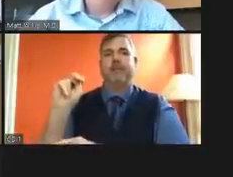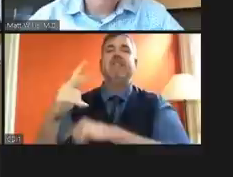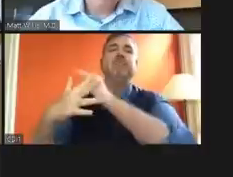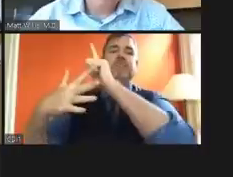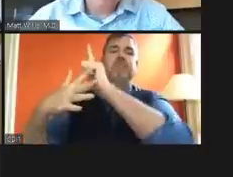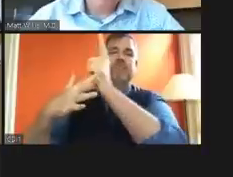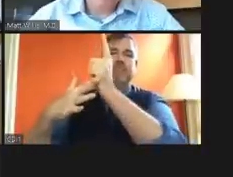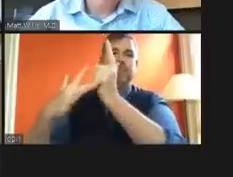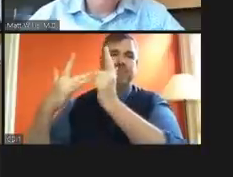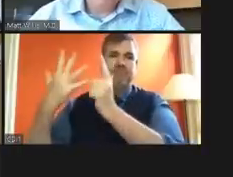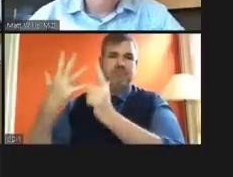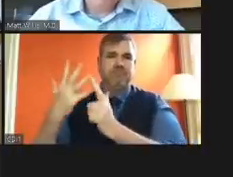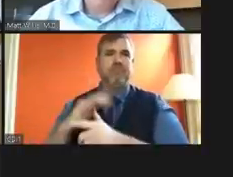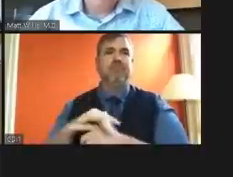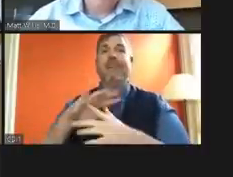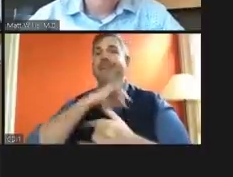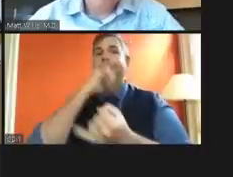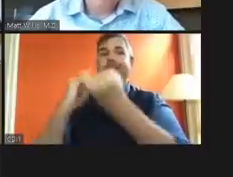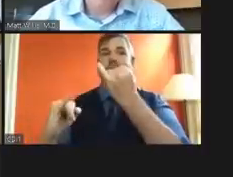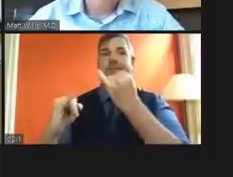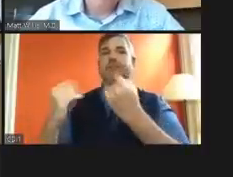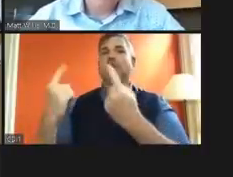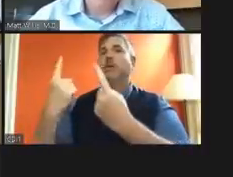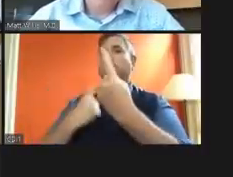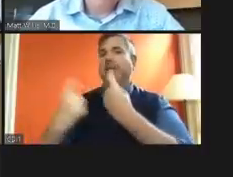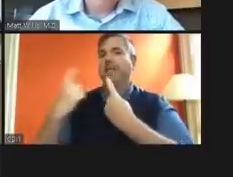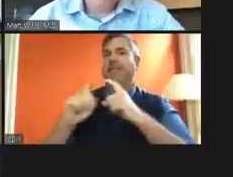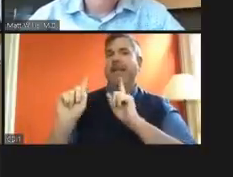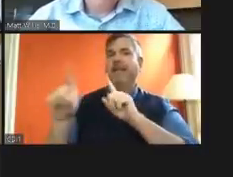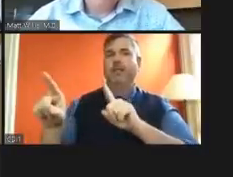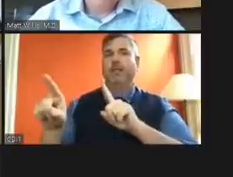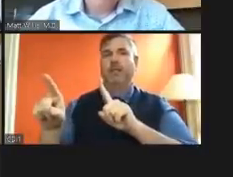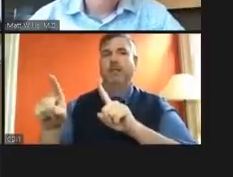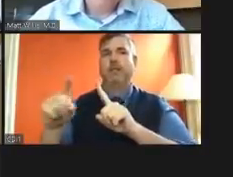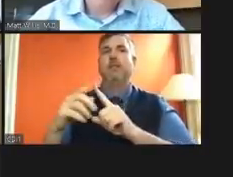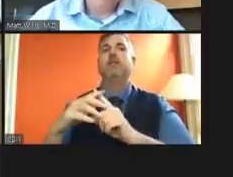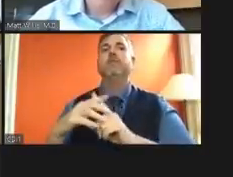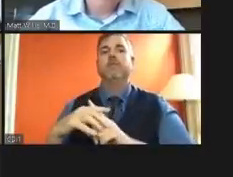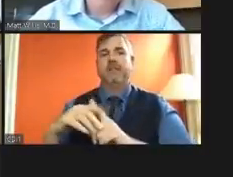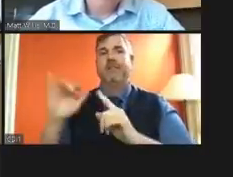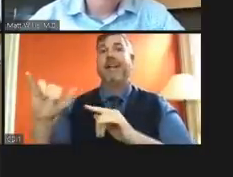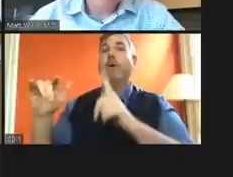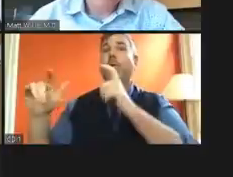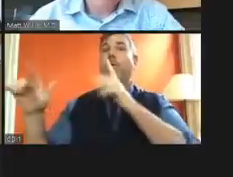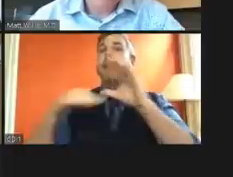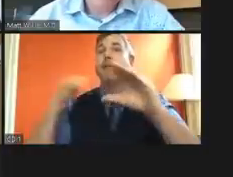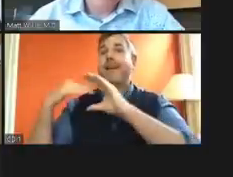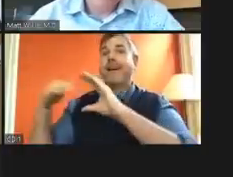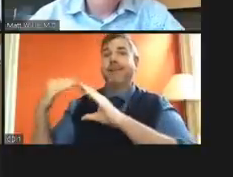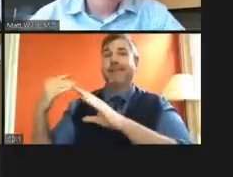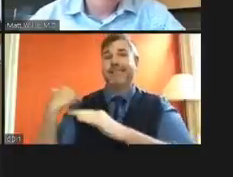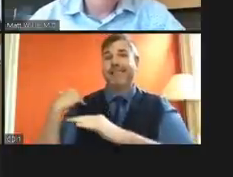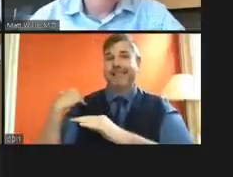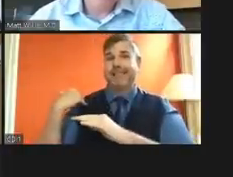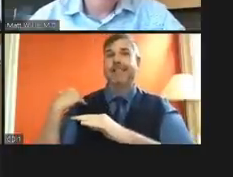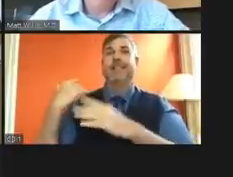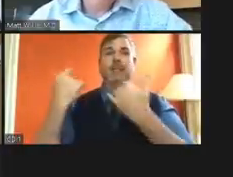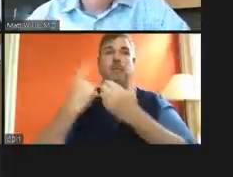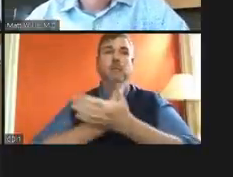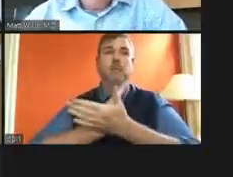by viewers earlier this week. So with that, I'm going to hand it over to Dr. Willis to get us started. Dr.